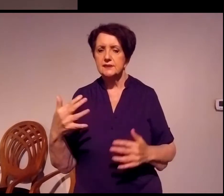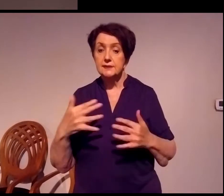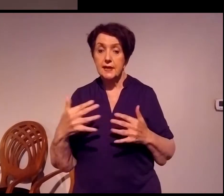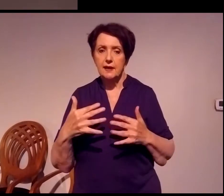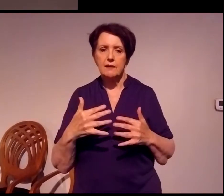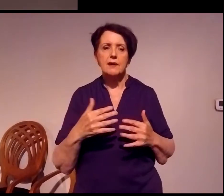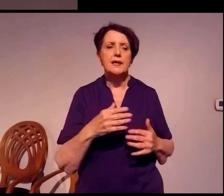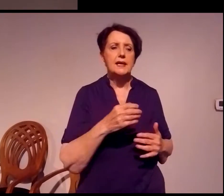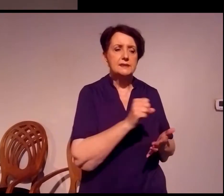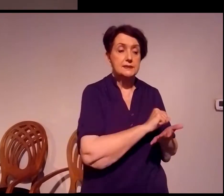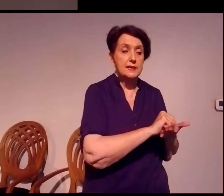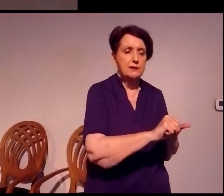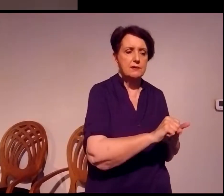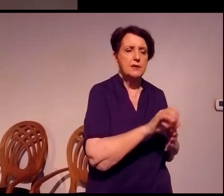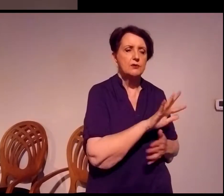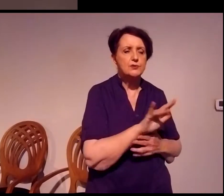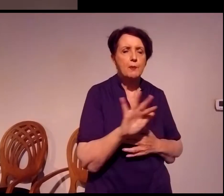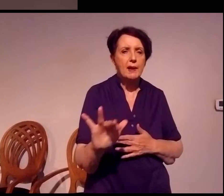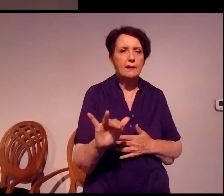letters.